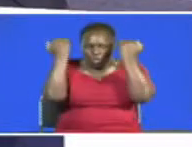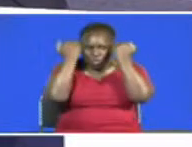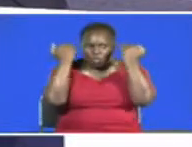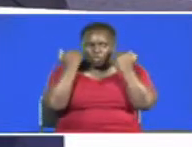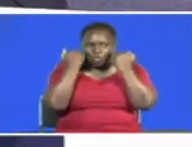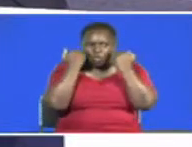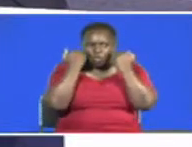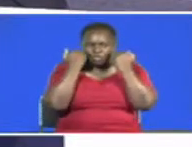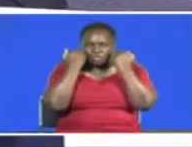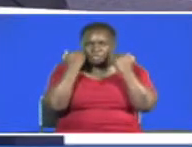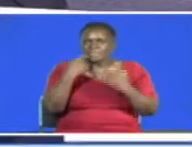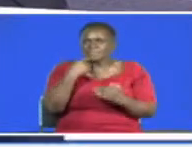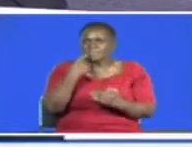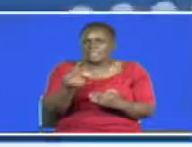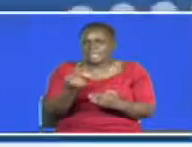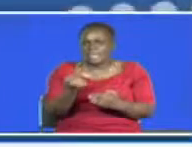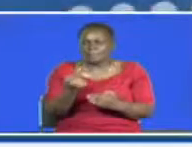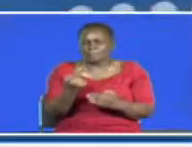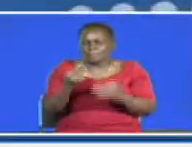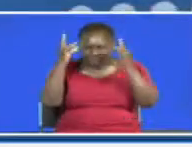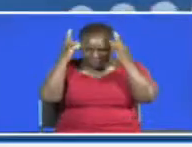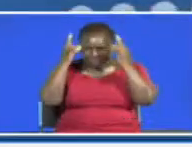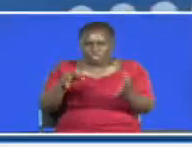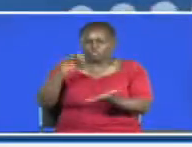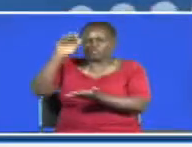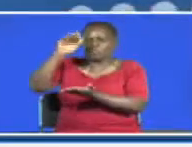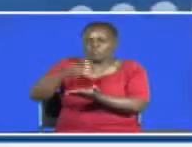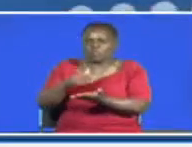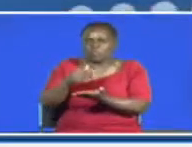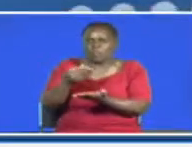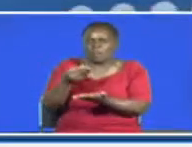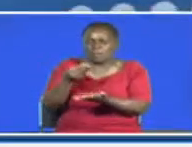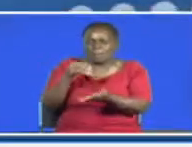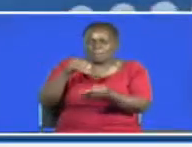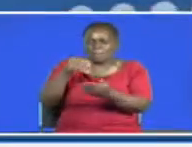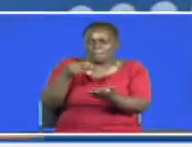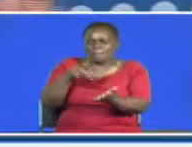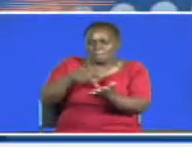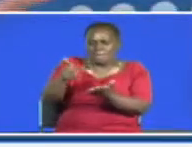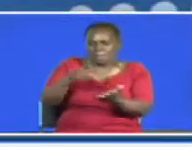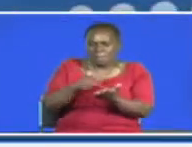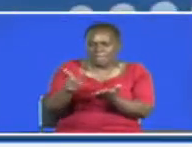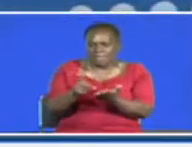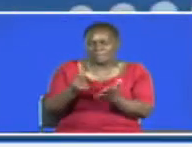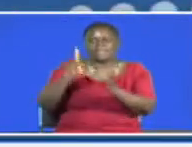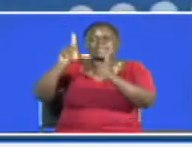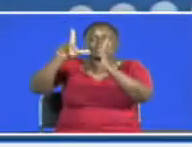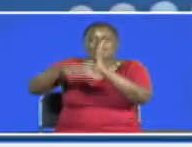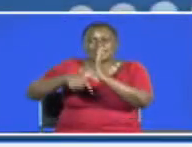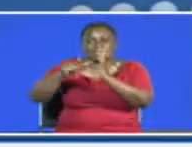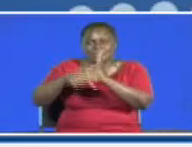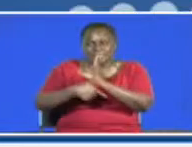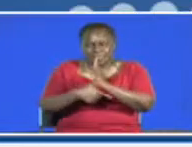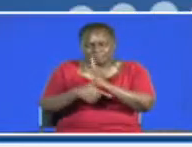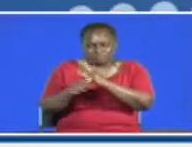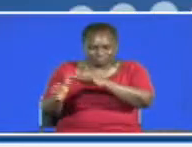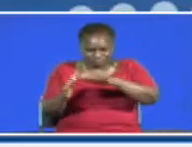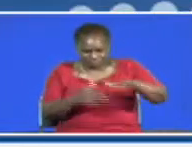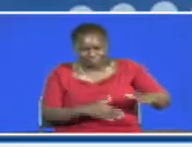ruling that upheld SRC's decision to cut the medical intern salaries. We'll get to that in just but a